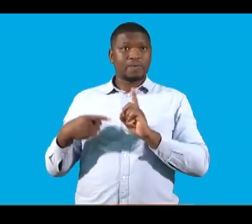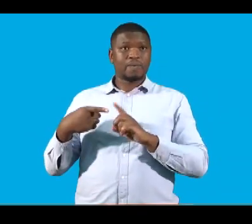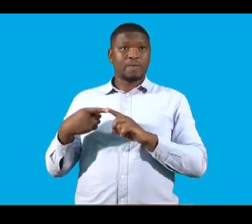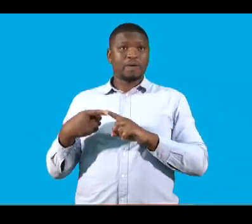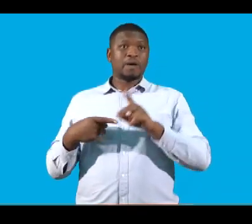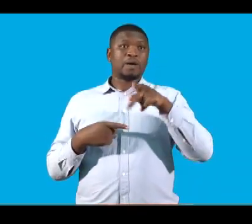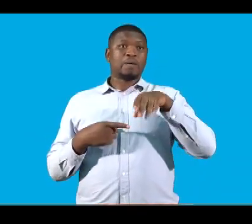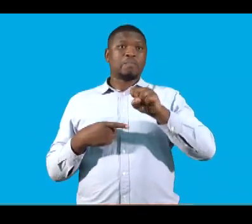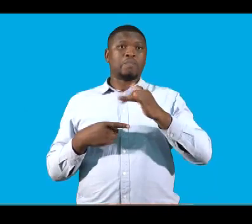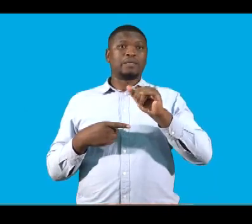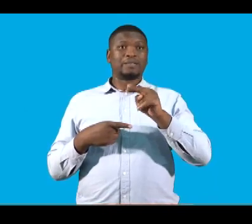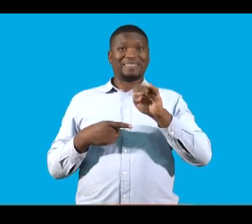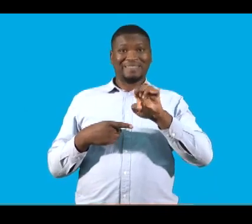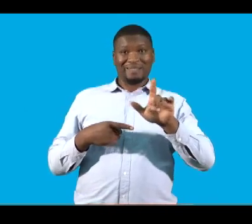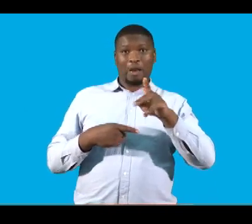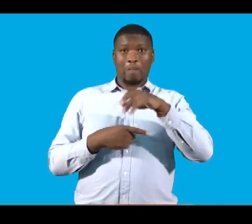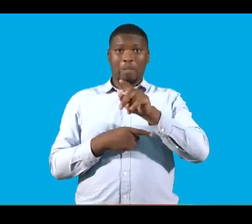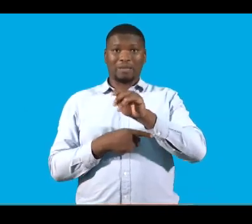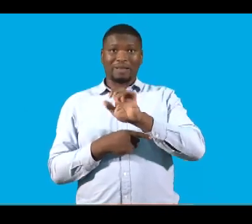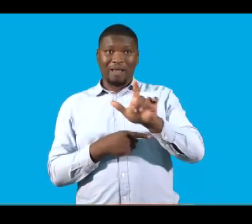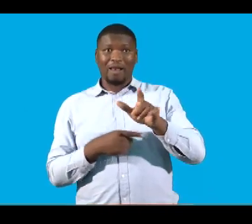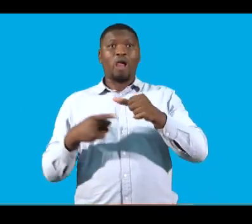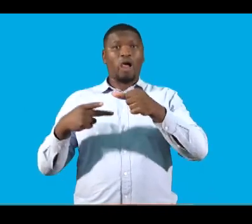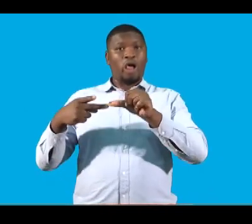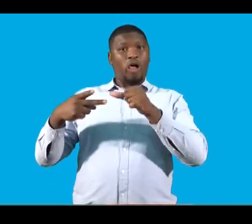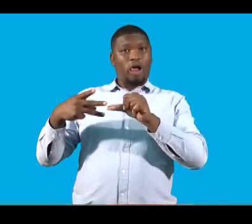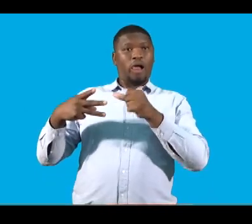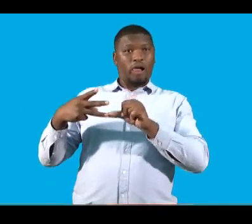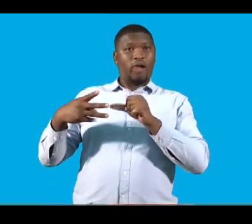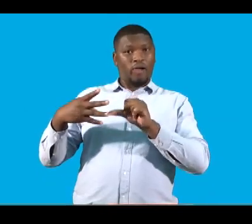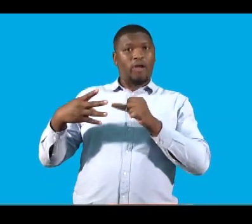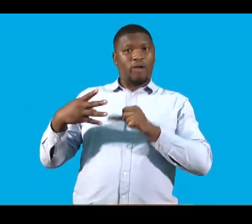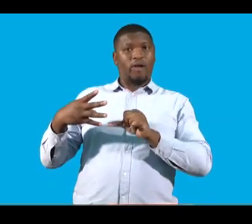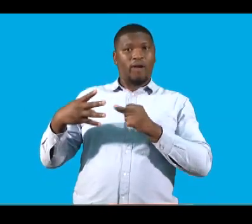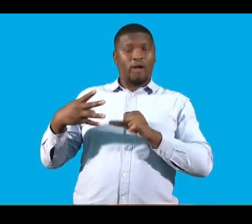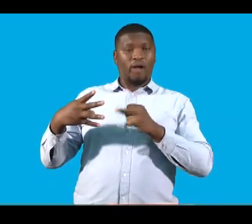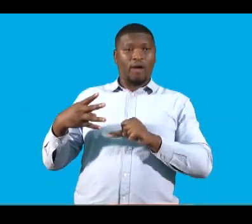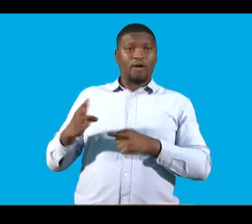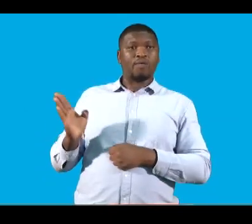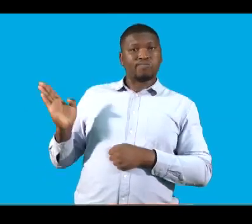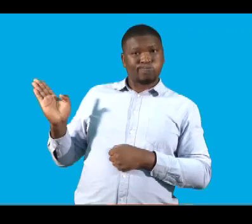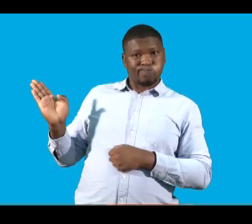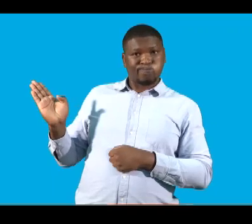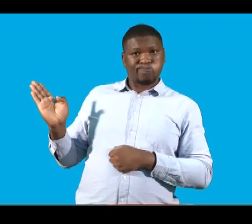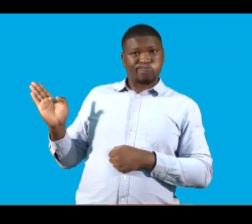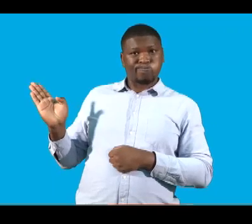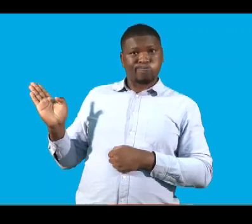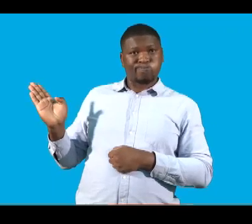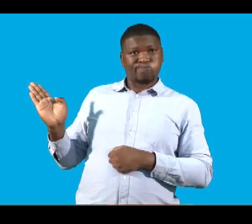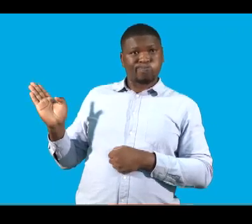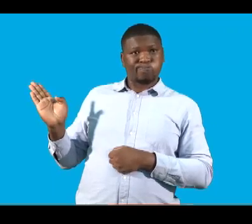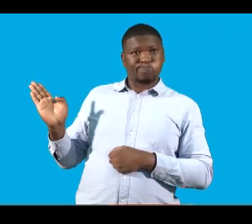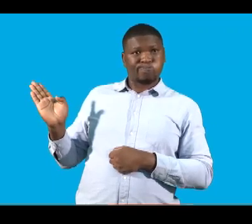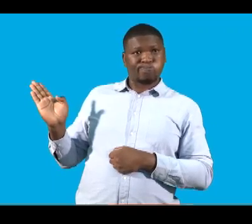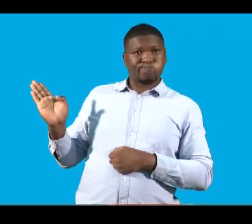We've got Pi Patel, we've got the fictional author, Richard Parker, Geeta Patel, who's orange juice in the second story,